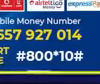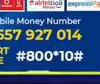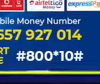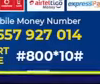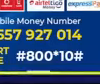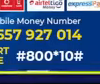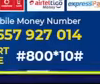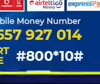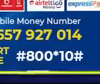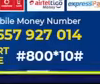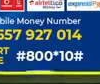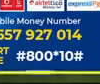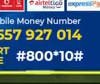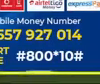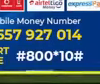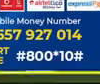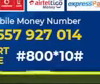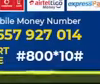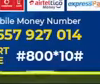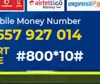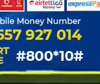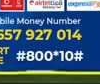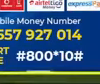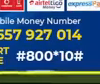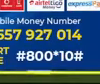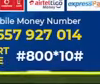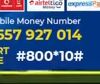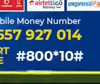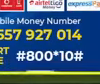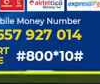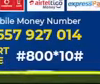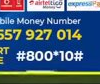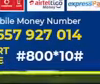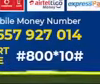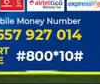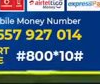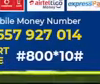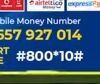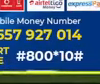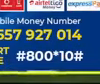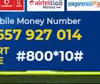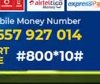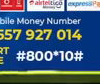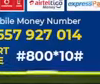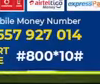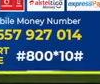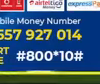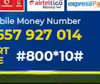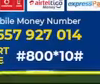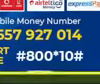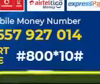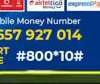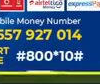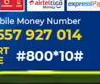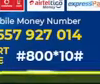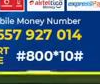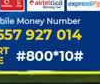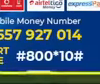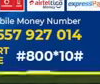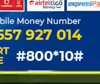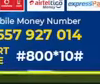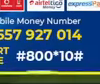we honor these marvelous gentlemen and women. Please give them a big God bless you. I know that this is a